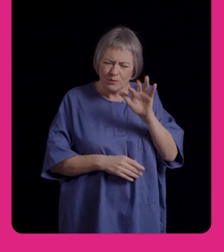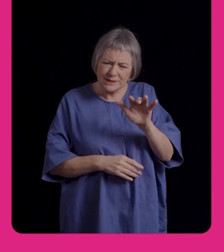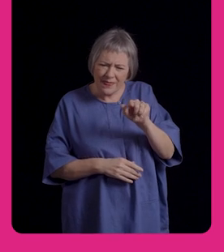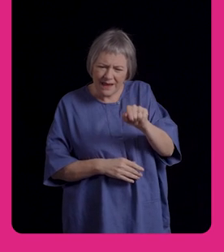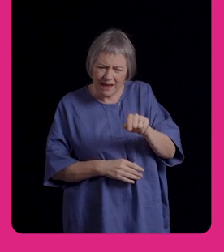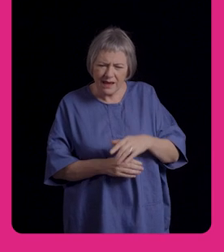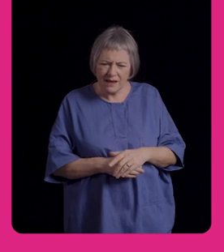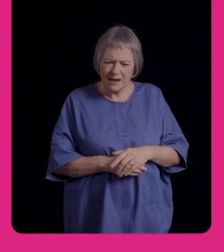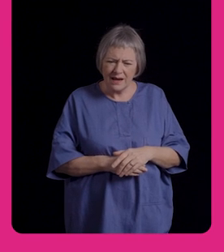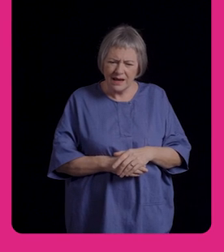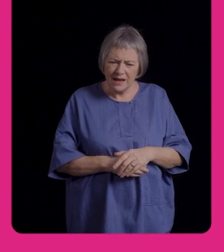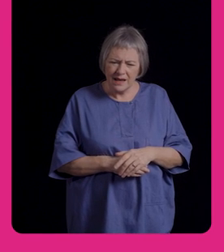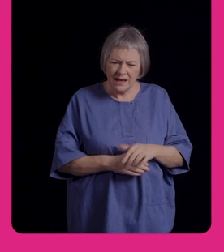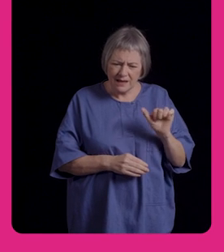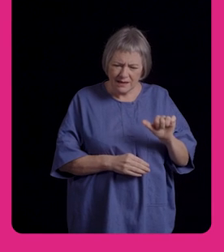apples in there, Osborne?